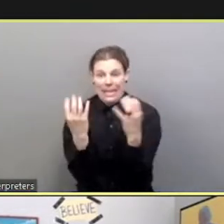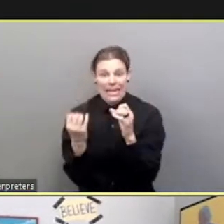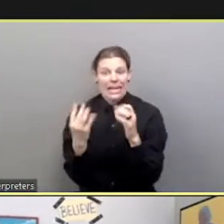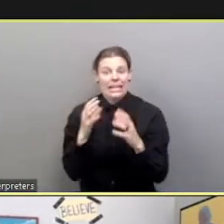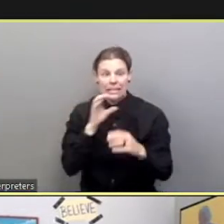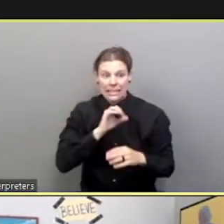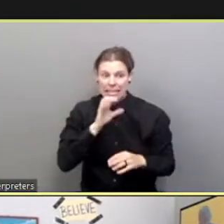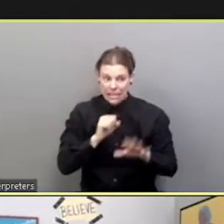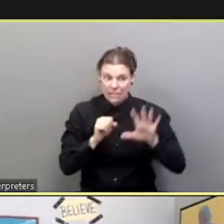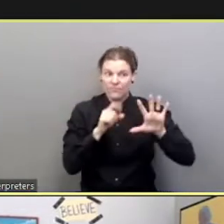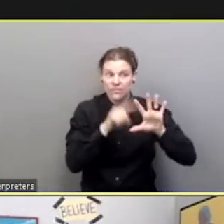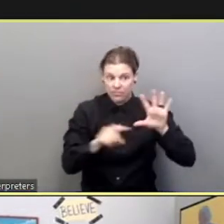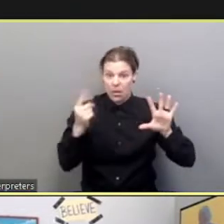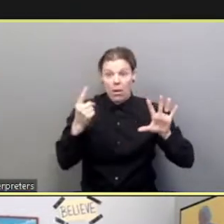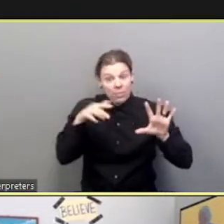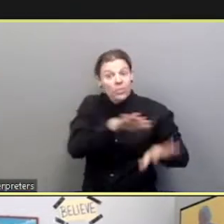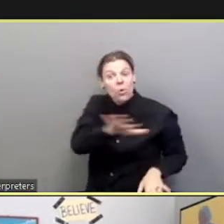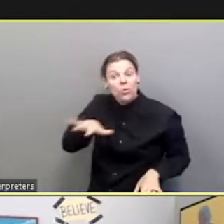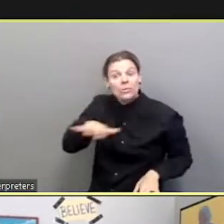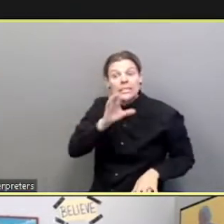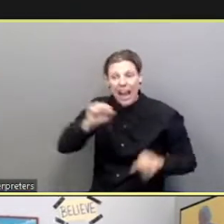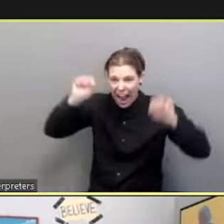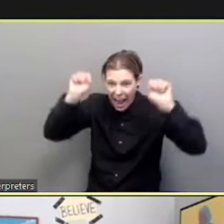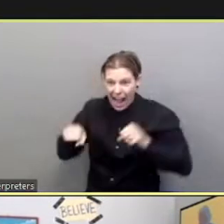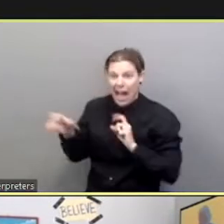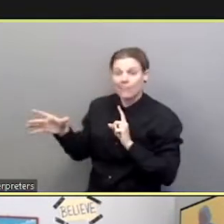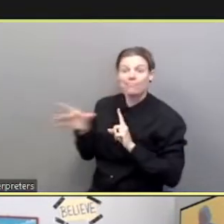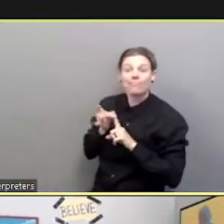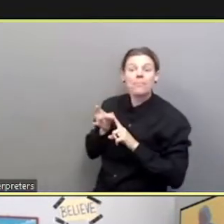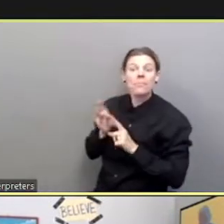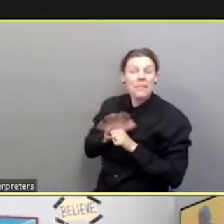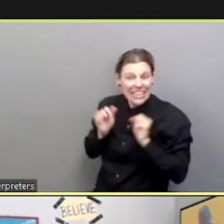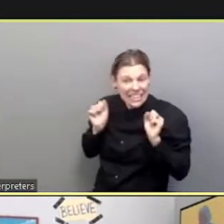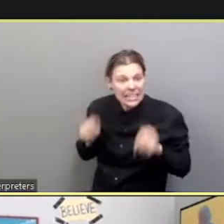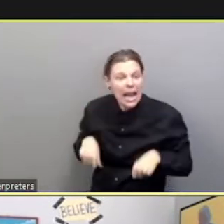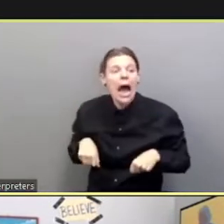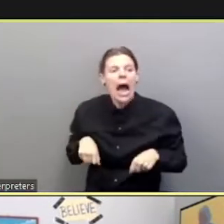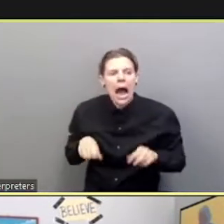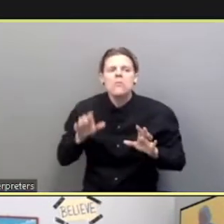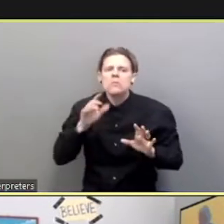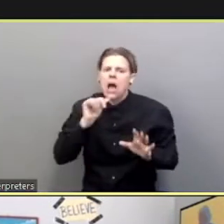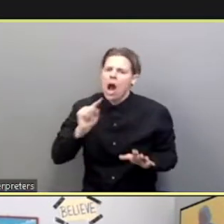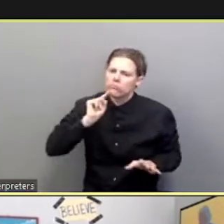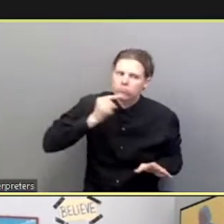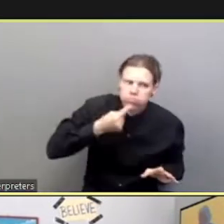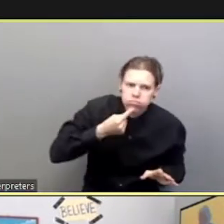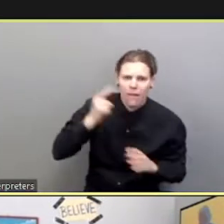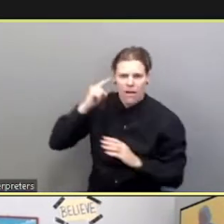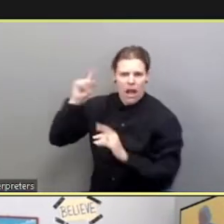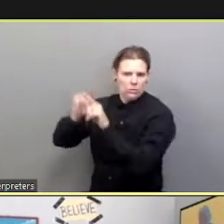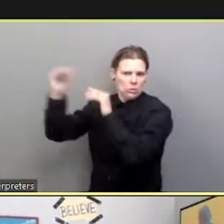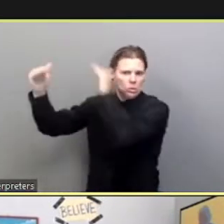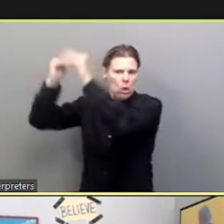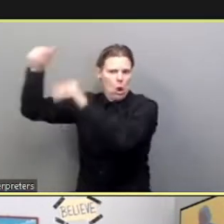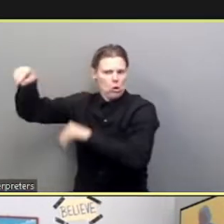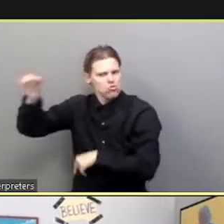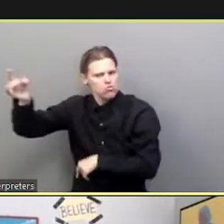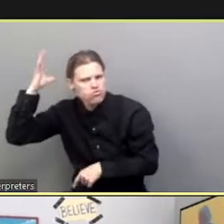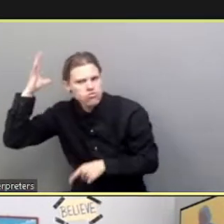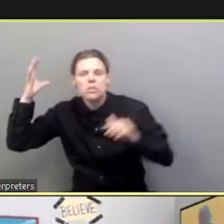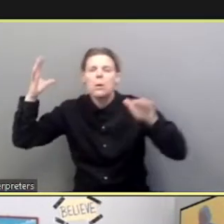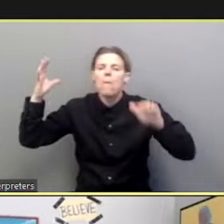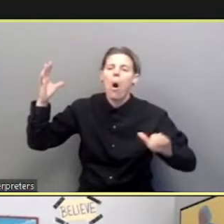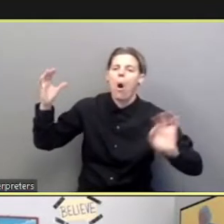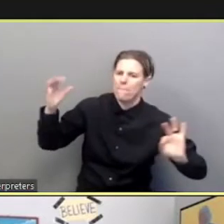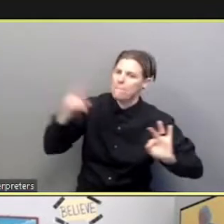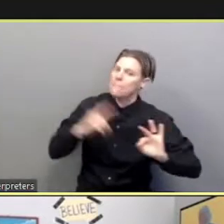generally milder than adults, but some kids can still get really sick and require hospitalization. Delta in the whole country